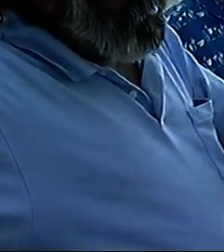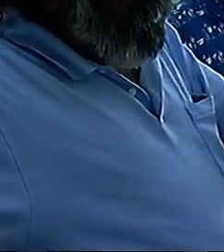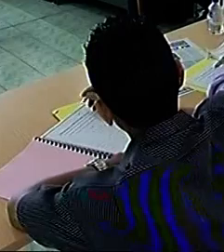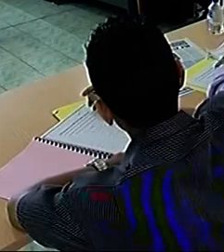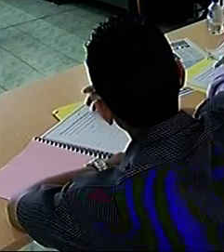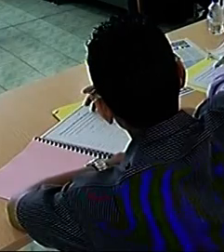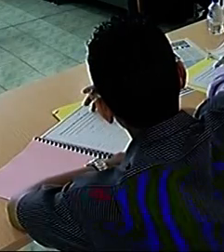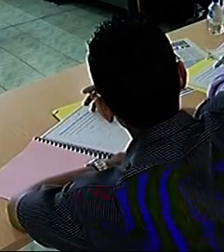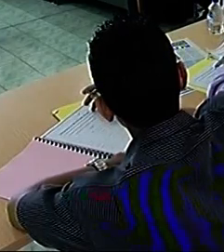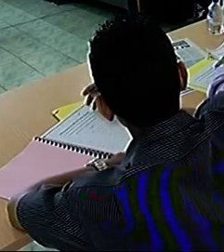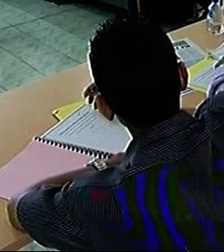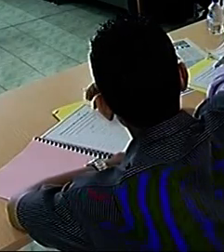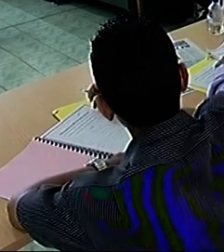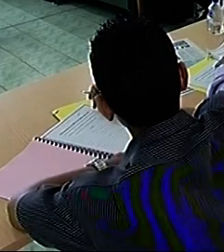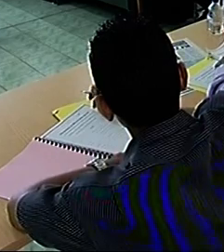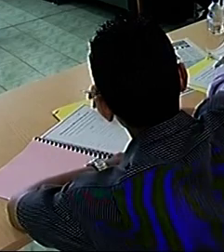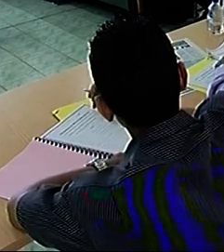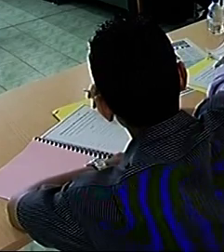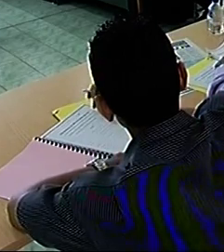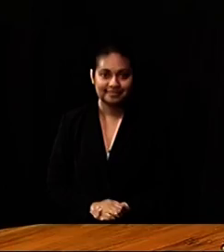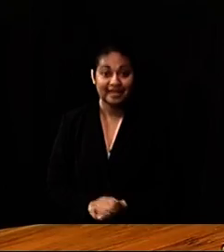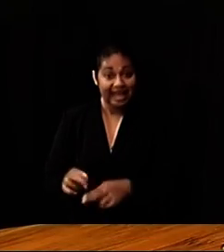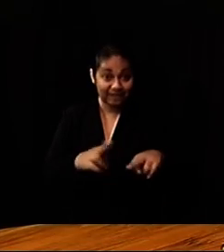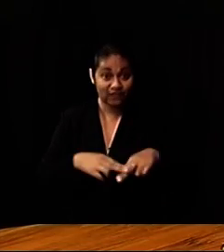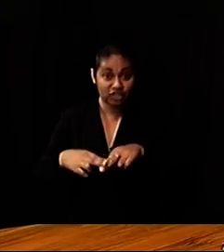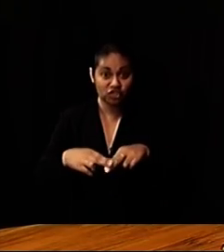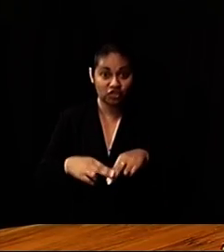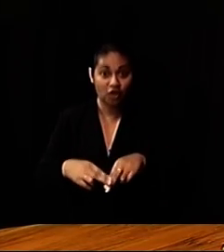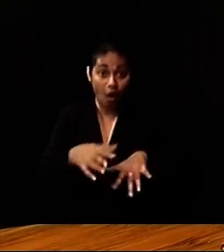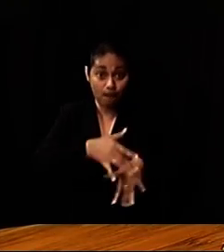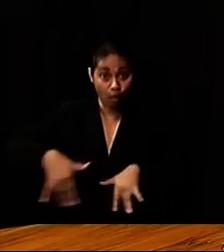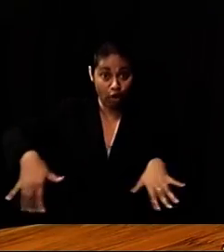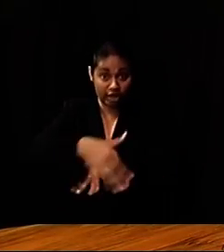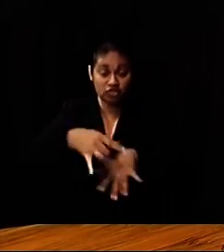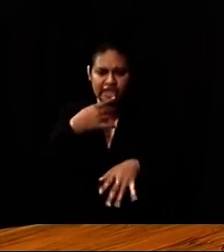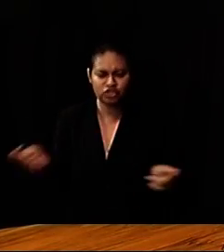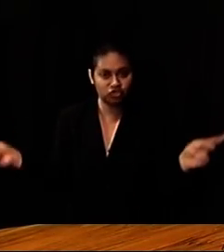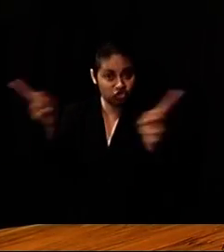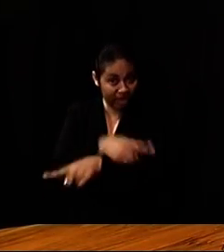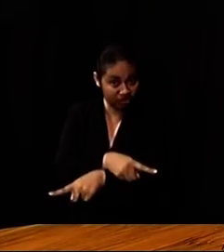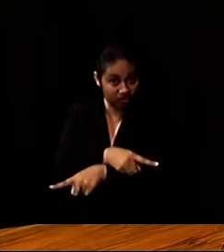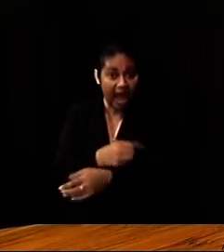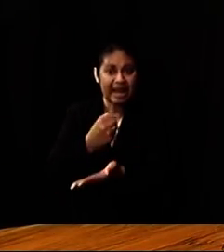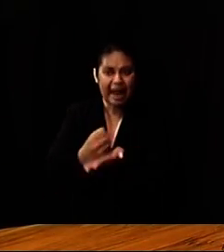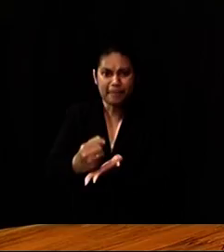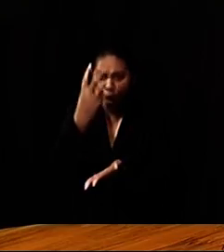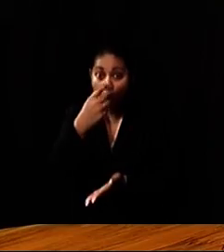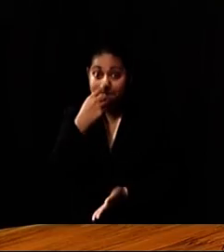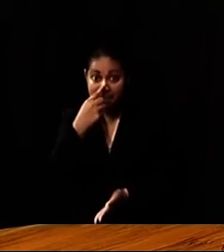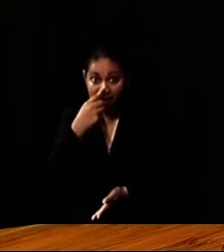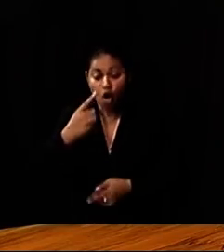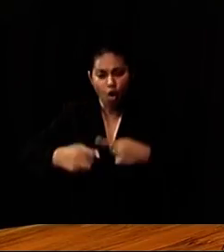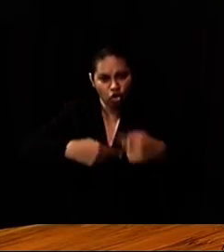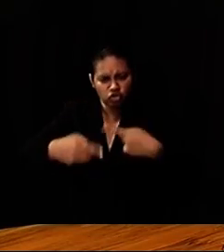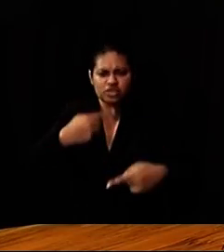be released by the Ministry of Industry and Trade. Fiji's population pyramid is changing, and as the number of older